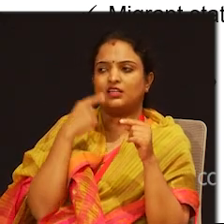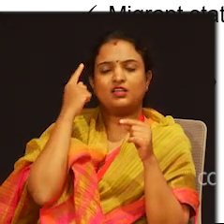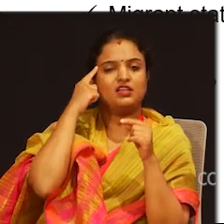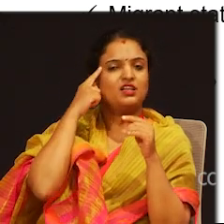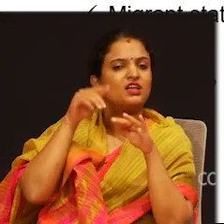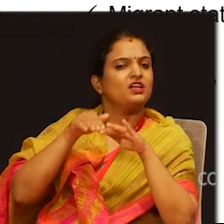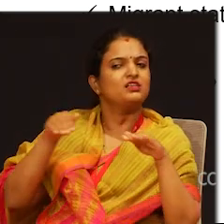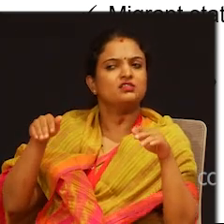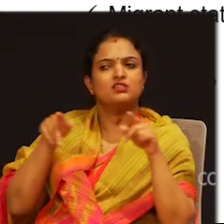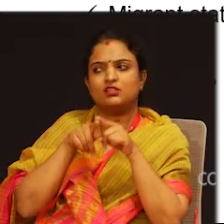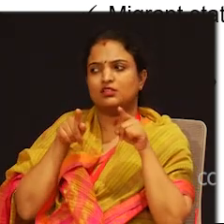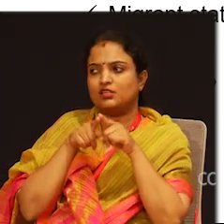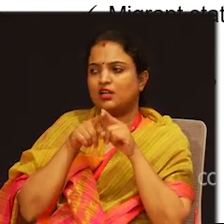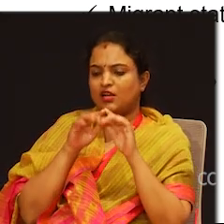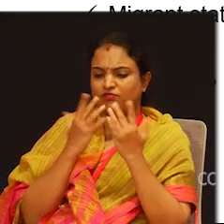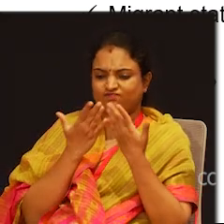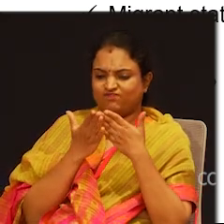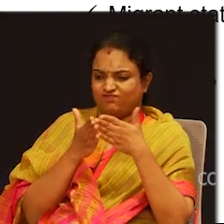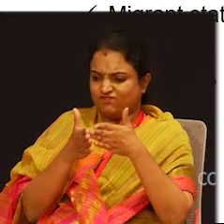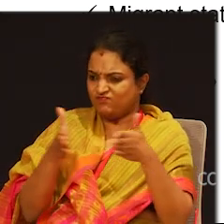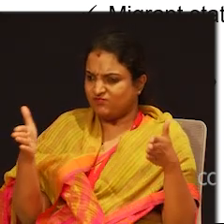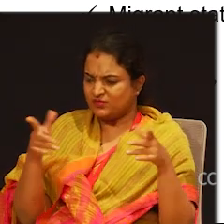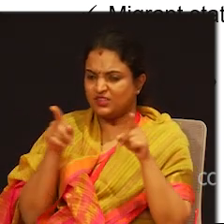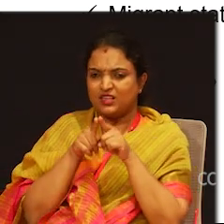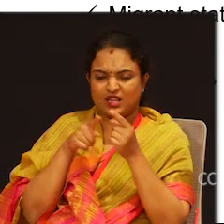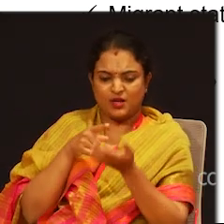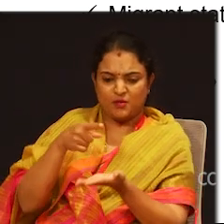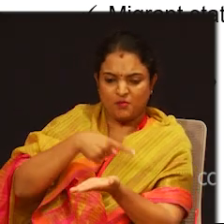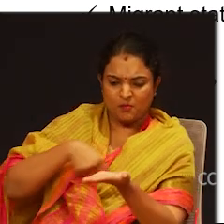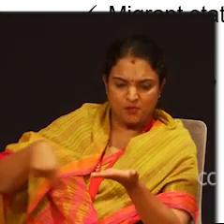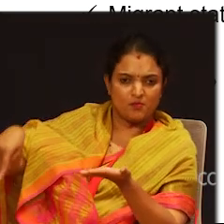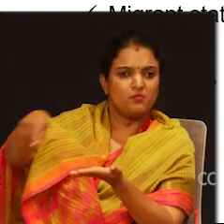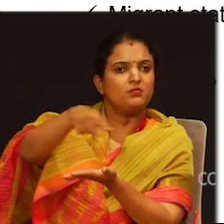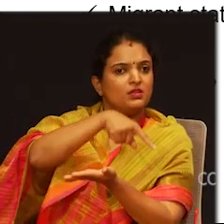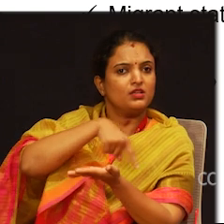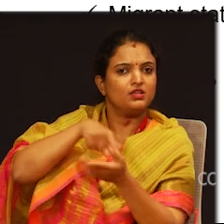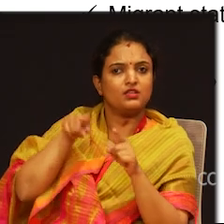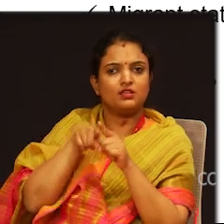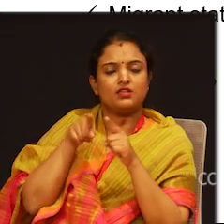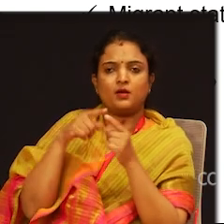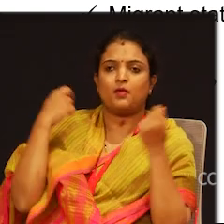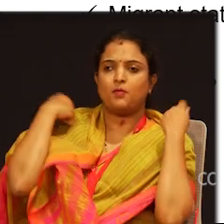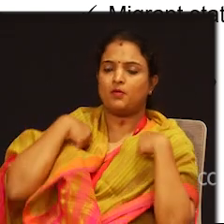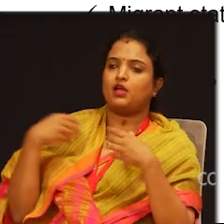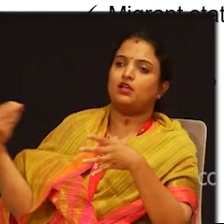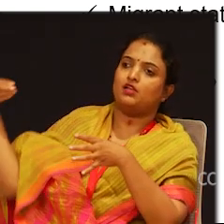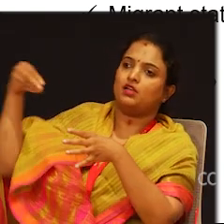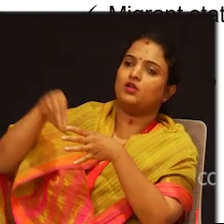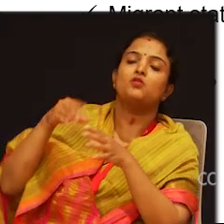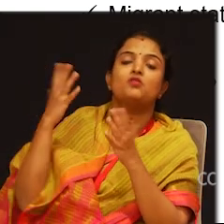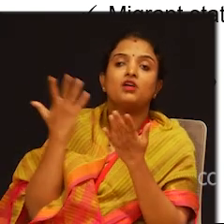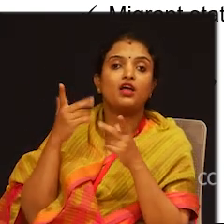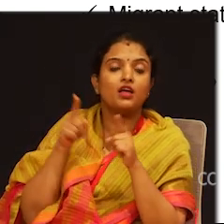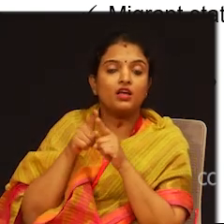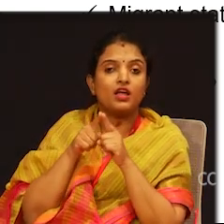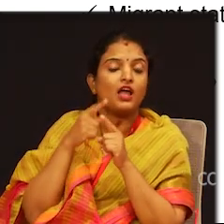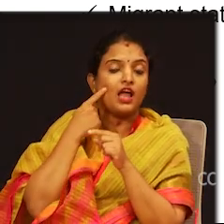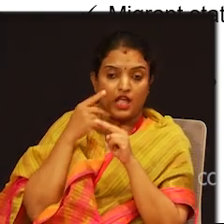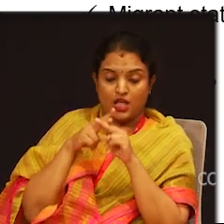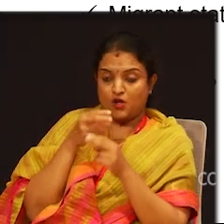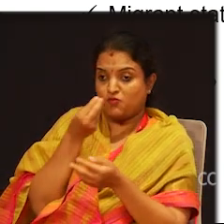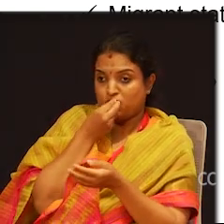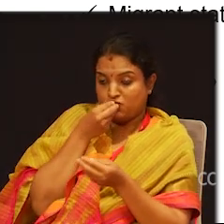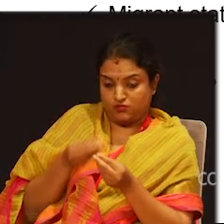child who brings a separate plate in his bag, because when the midday meal will